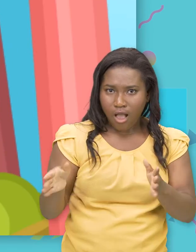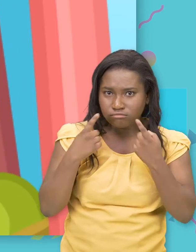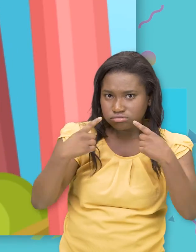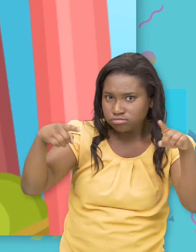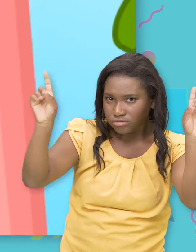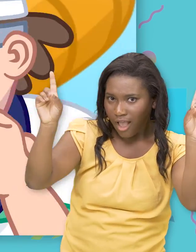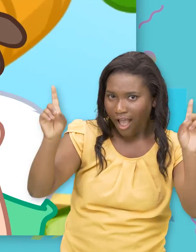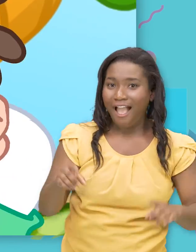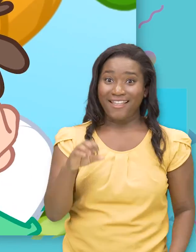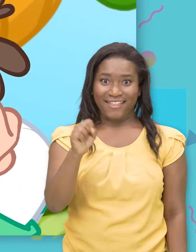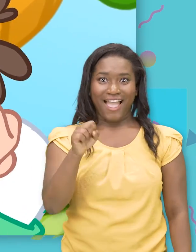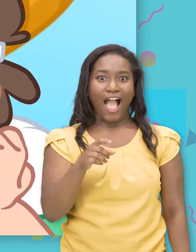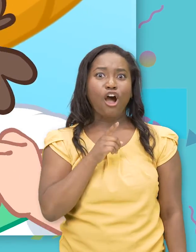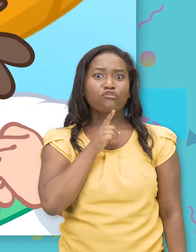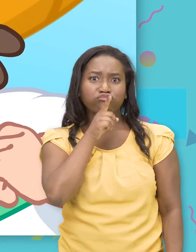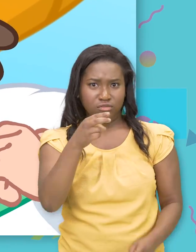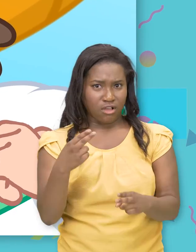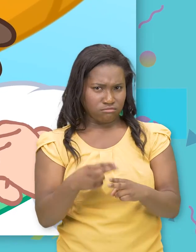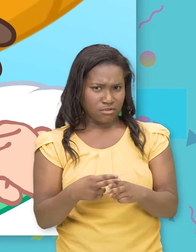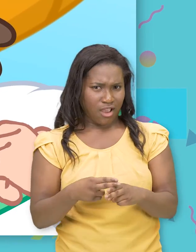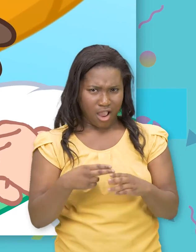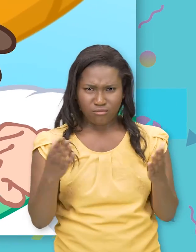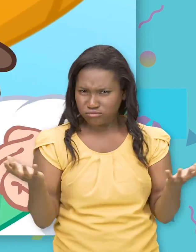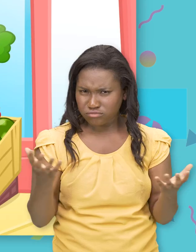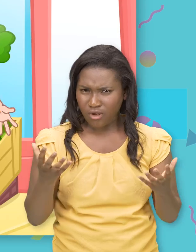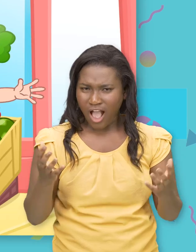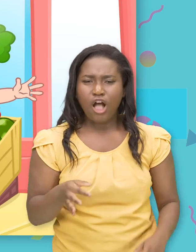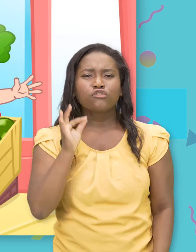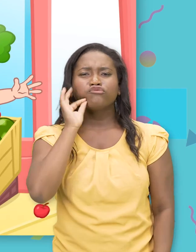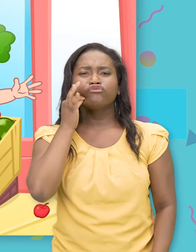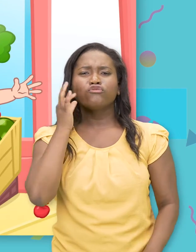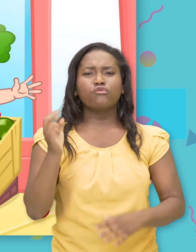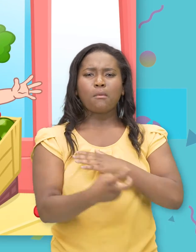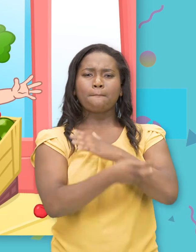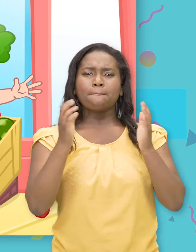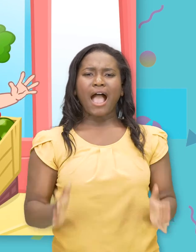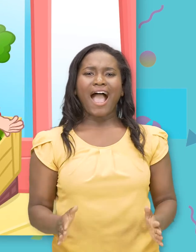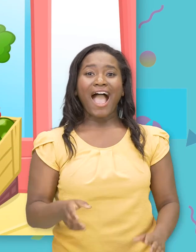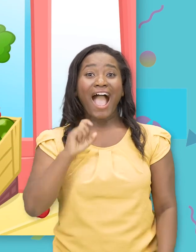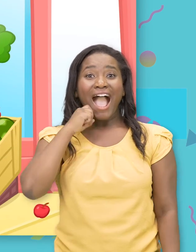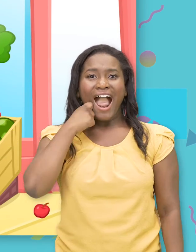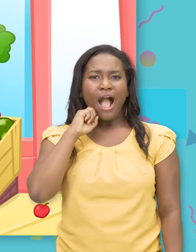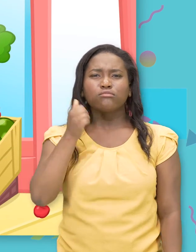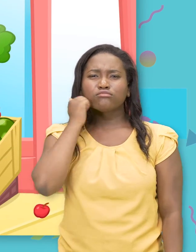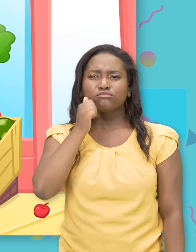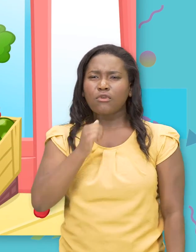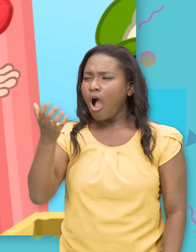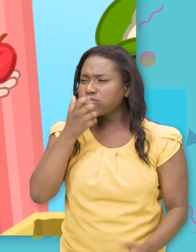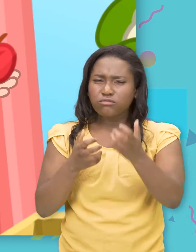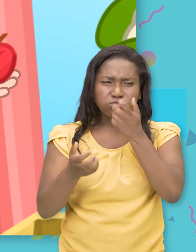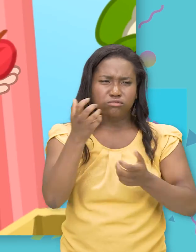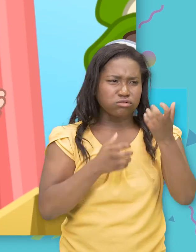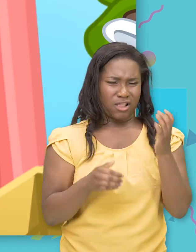real plan. Yeah, we are actually the fruit bandits. An apple a day keeps